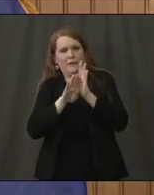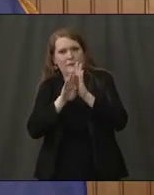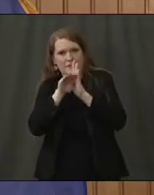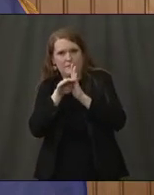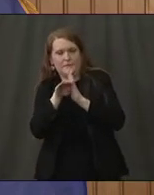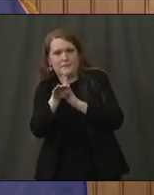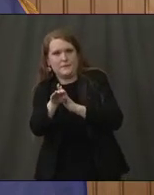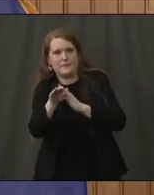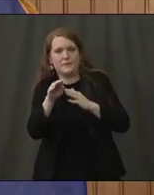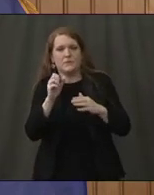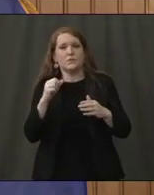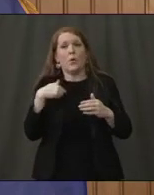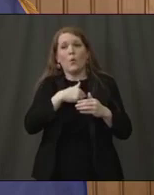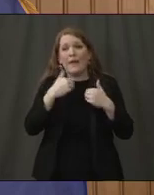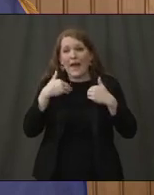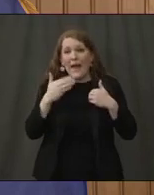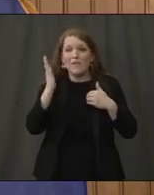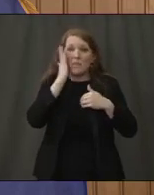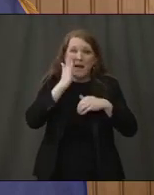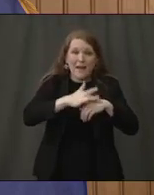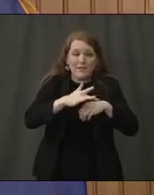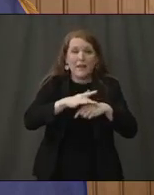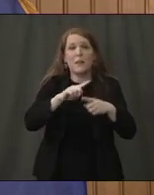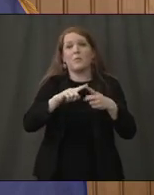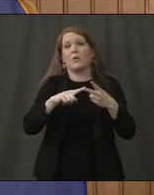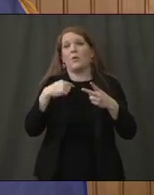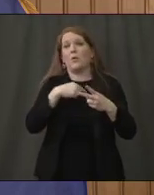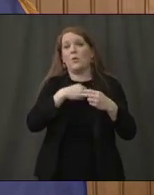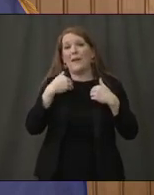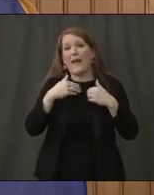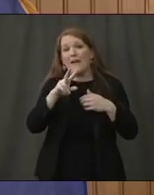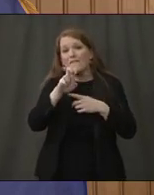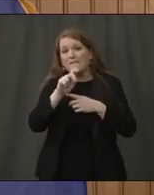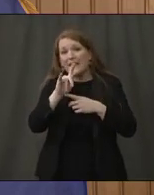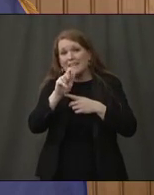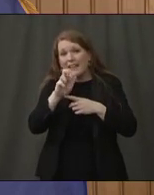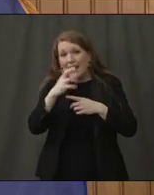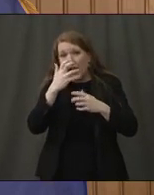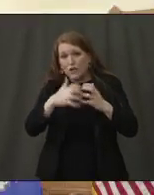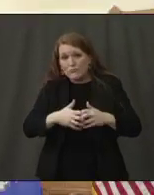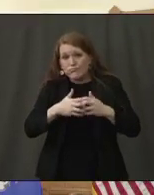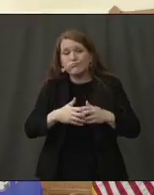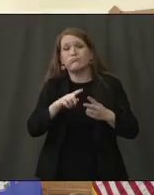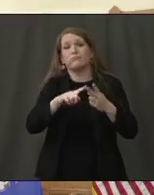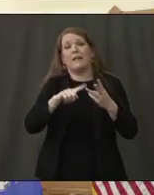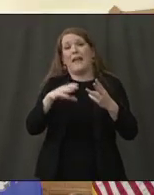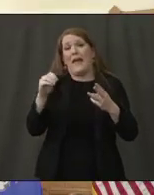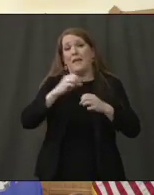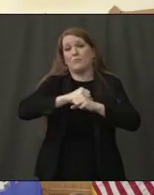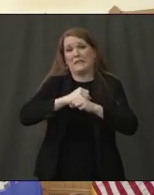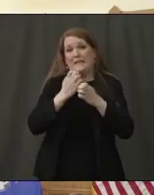the ventilators, and right now we have the PPE to take care of things.